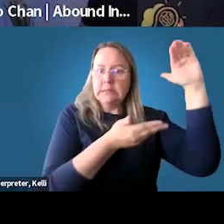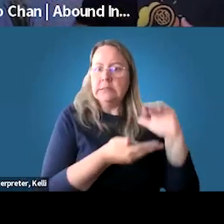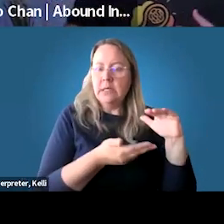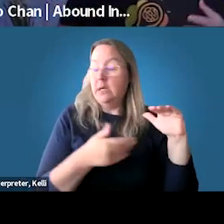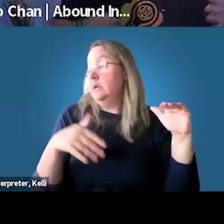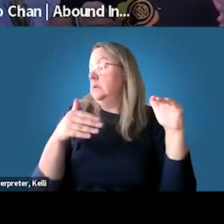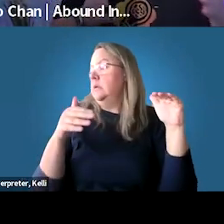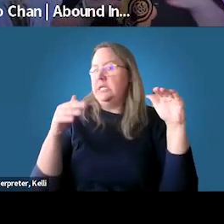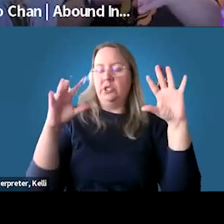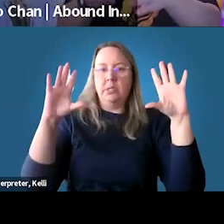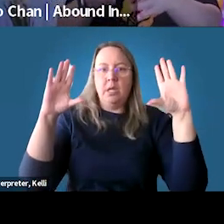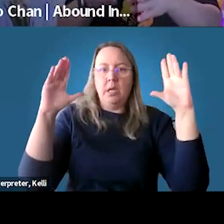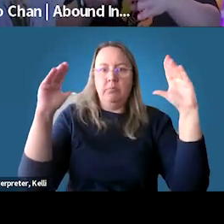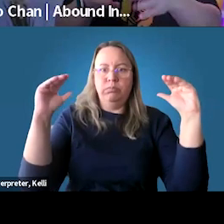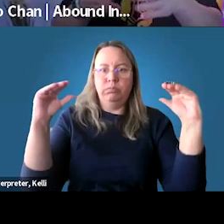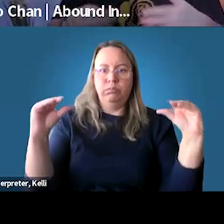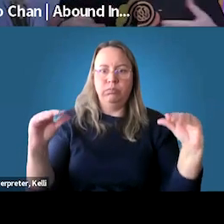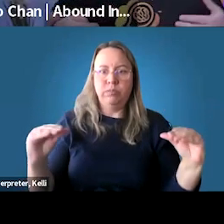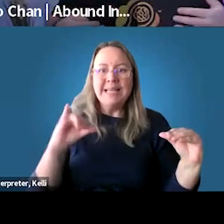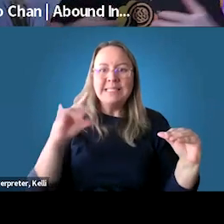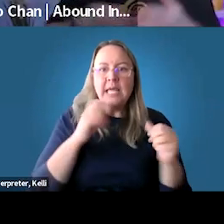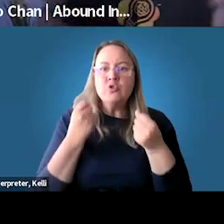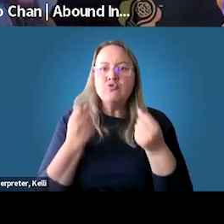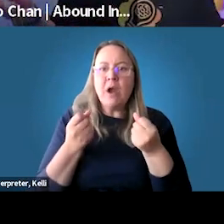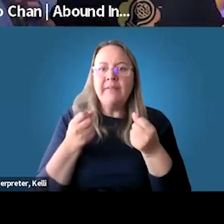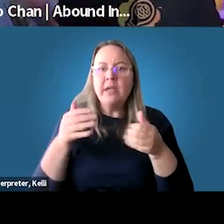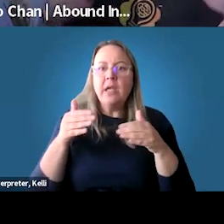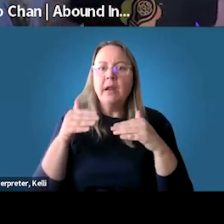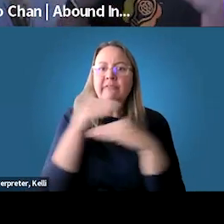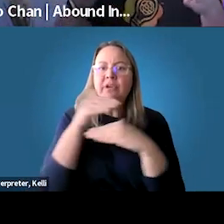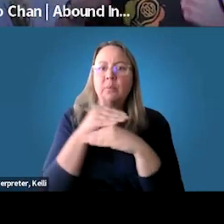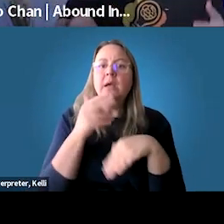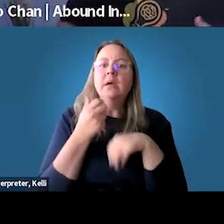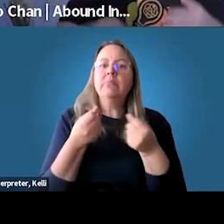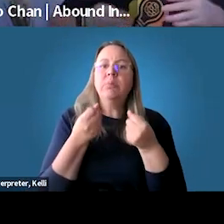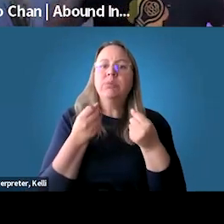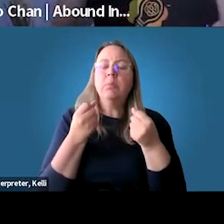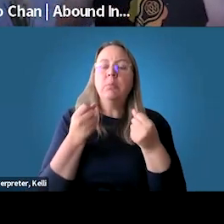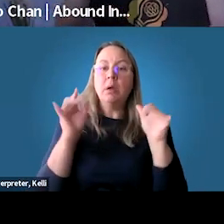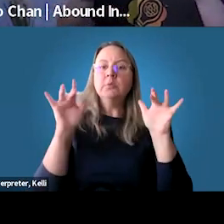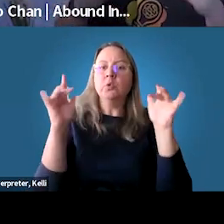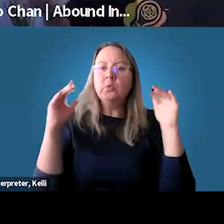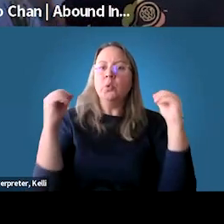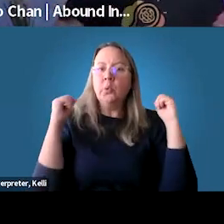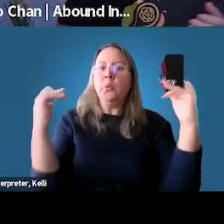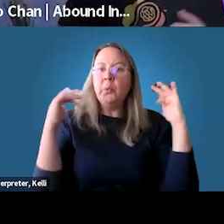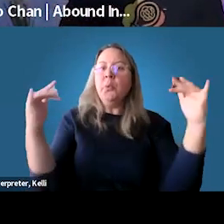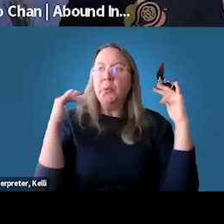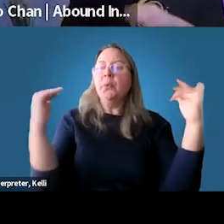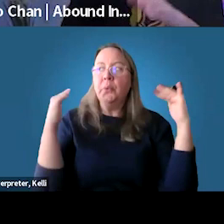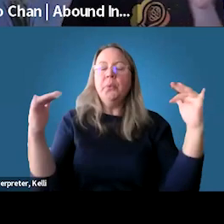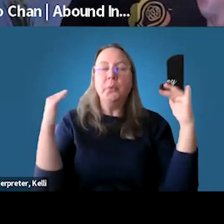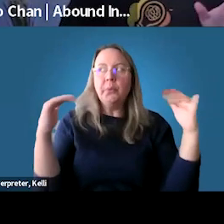It's the difference of like driving down a freeway versus walking around in the neighborhood. You literally will see less because when you're driving down, let's say you're